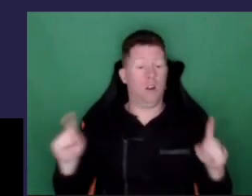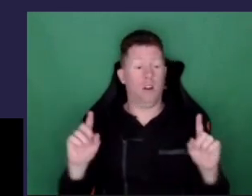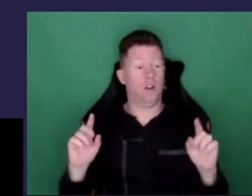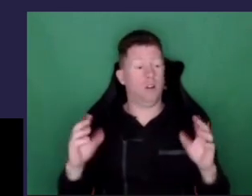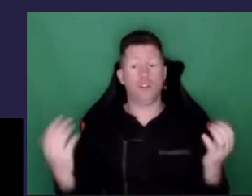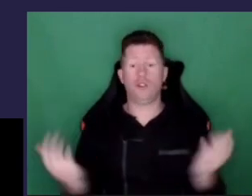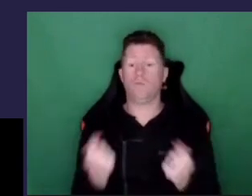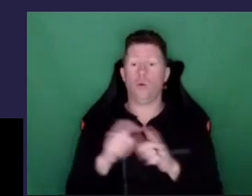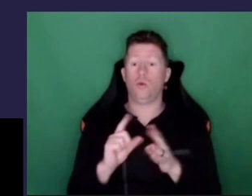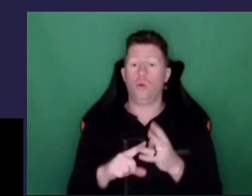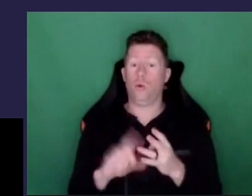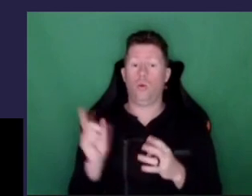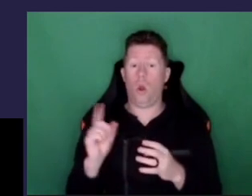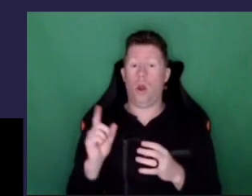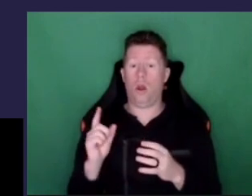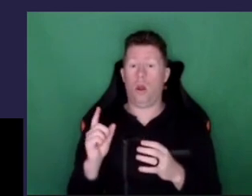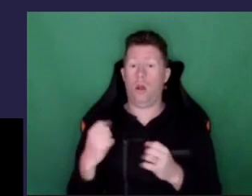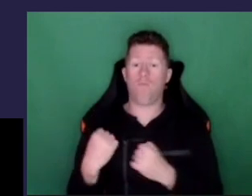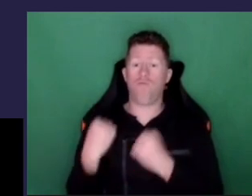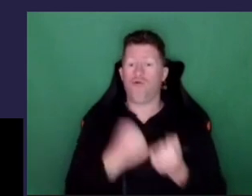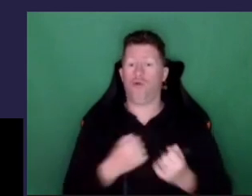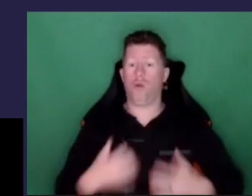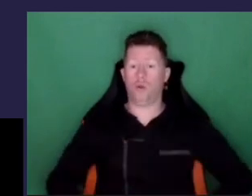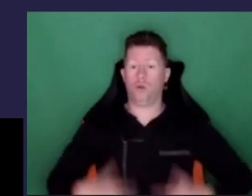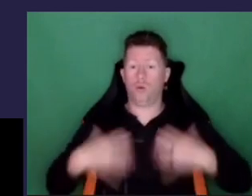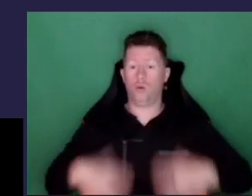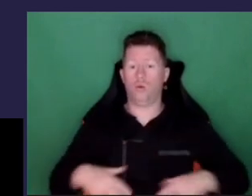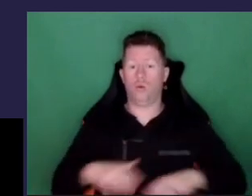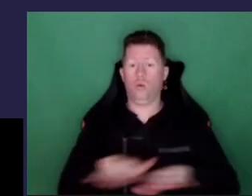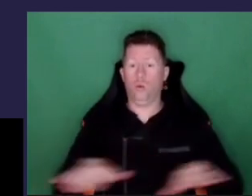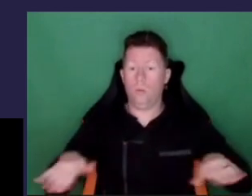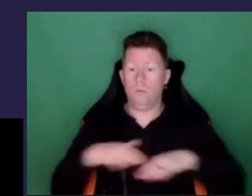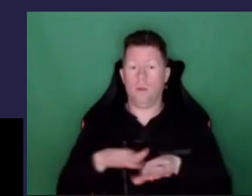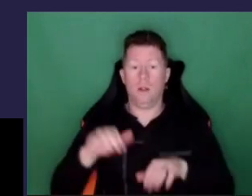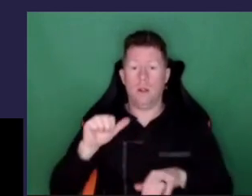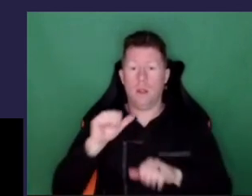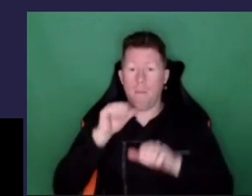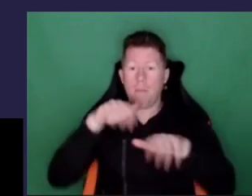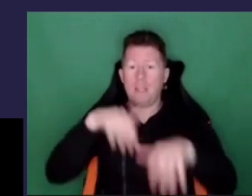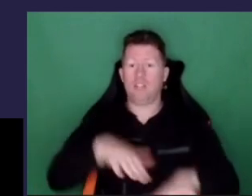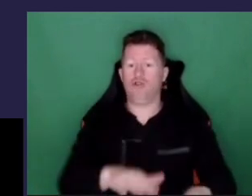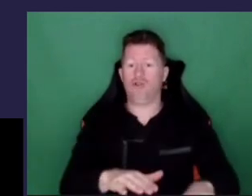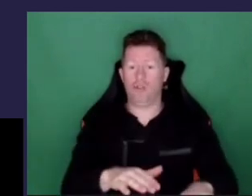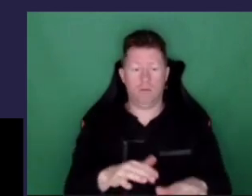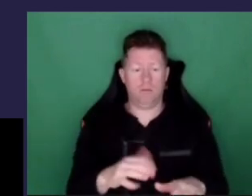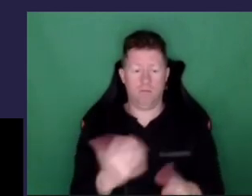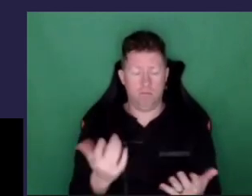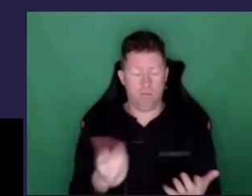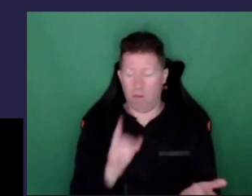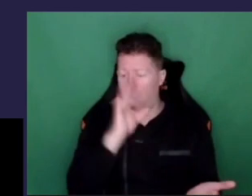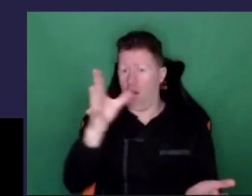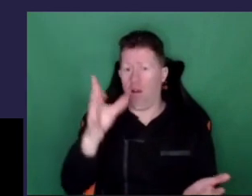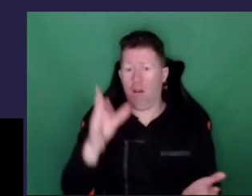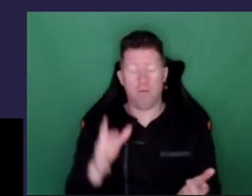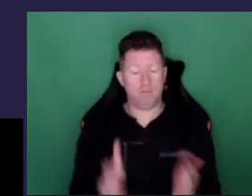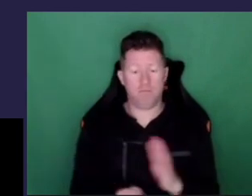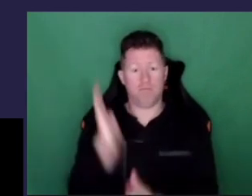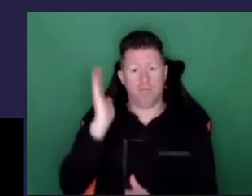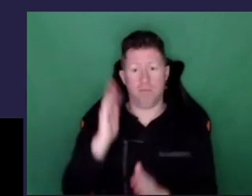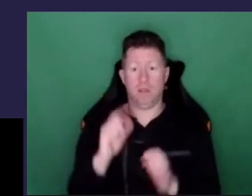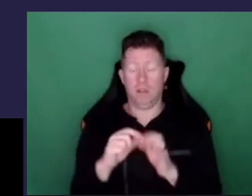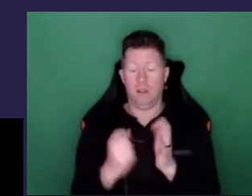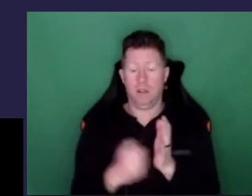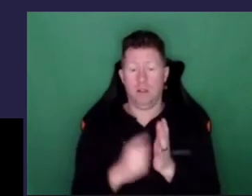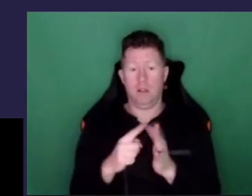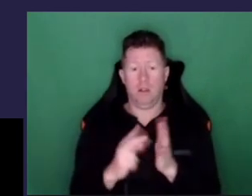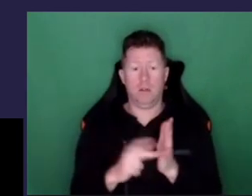bathing suits and just went to the beach and had a big day at the beach just on the spur of the moment. On a more serious note, when Brenda would be going through